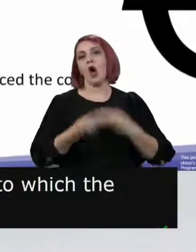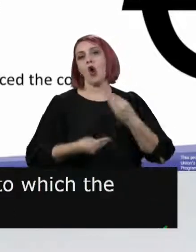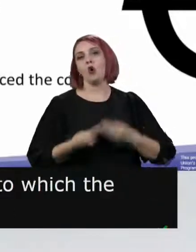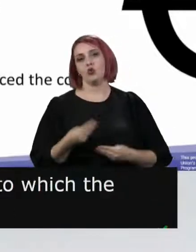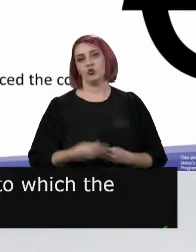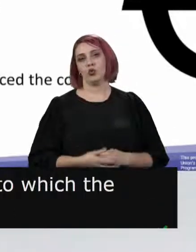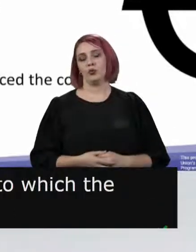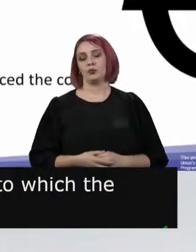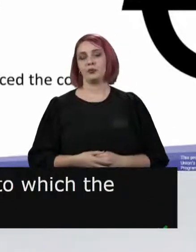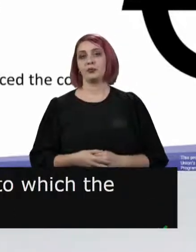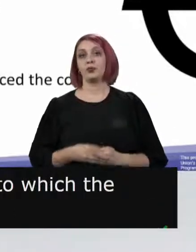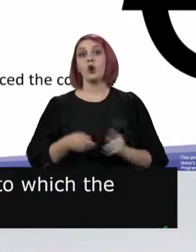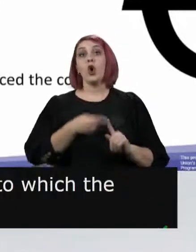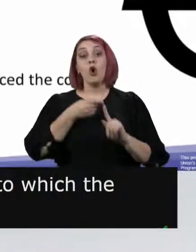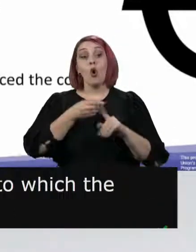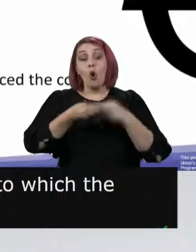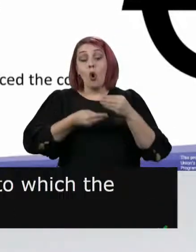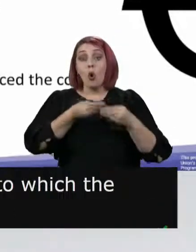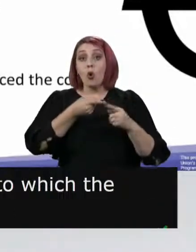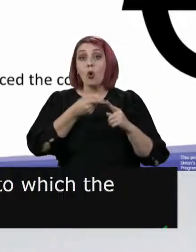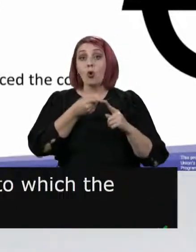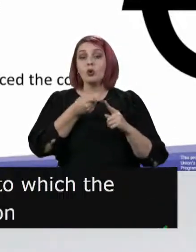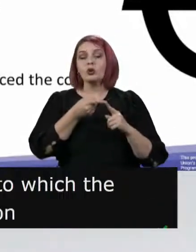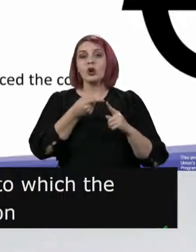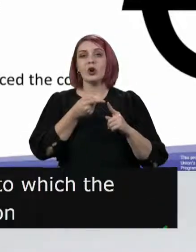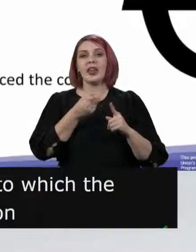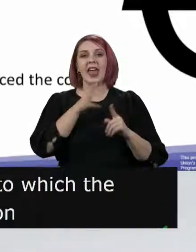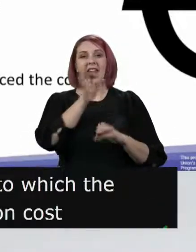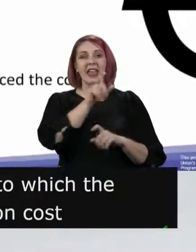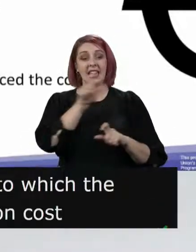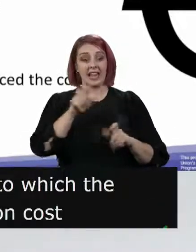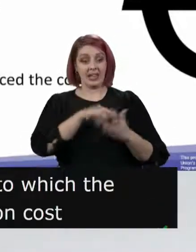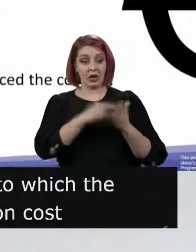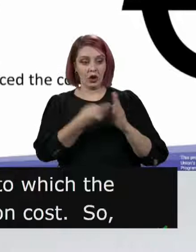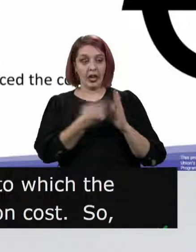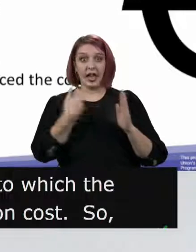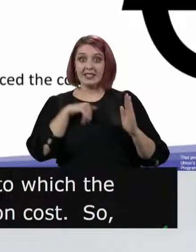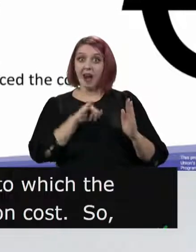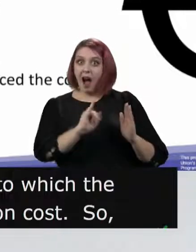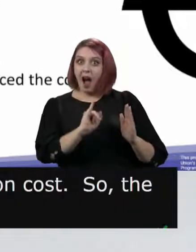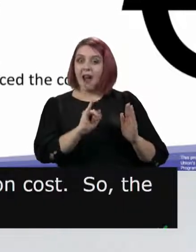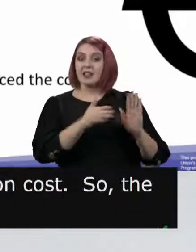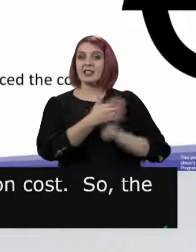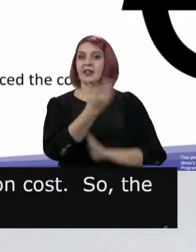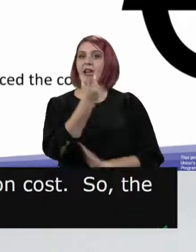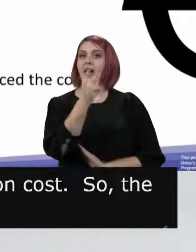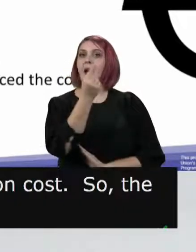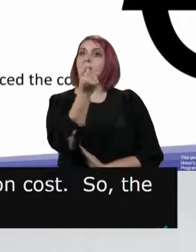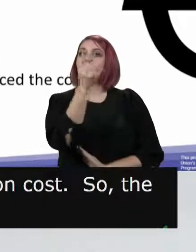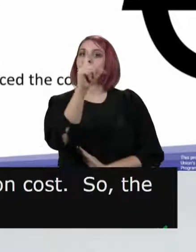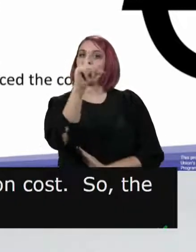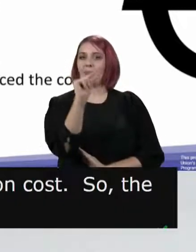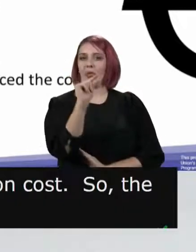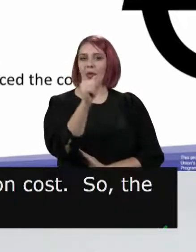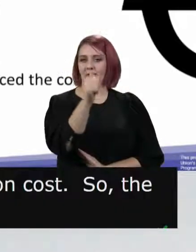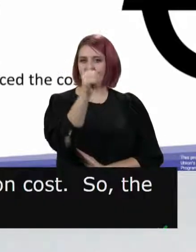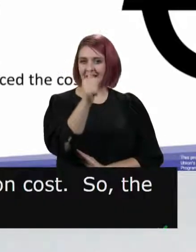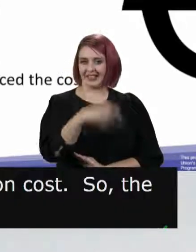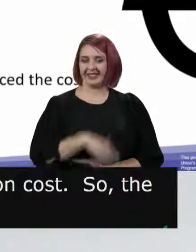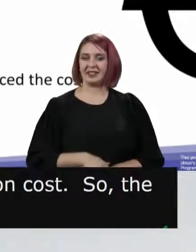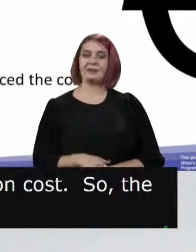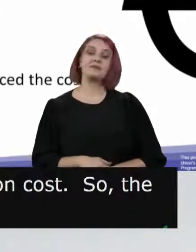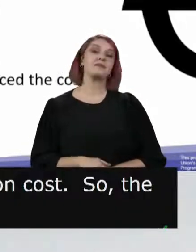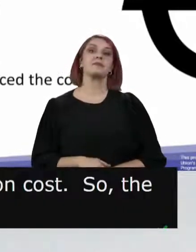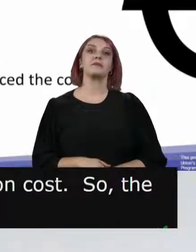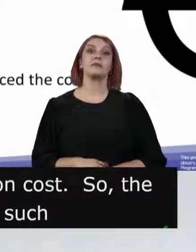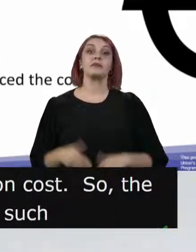on cost. So the underlying technology trends, such as wearables, such as drones,